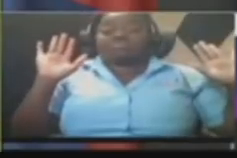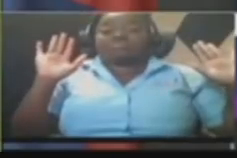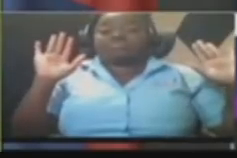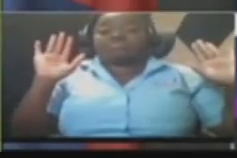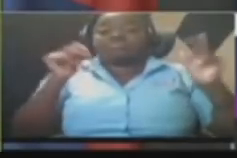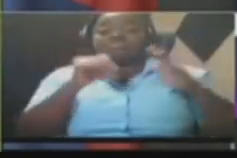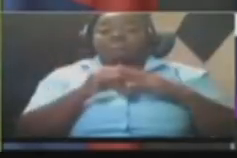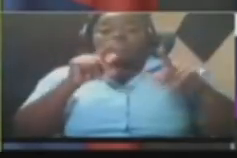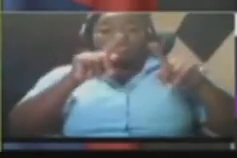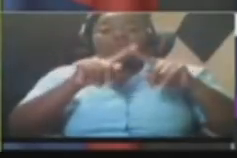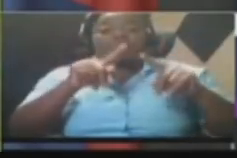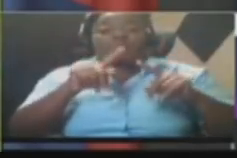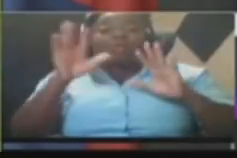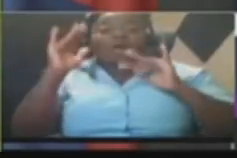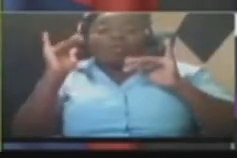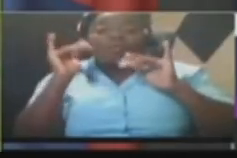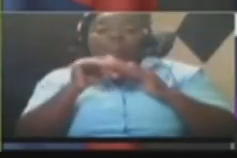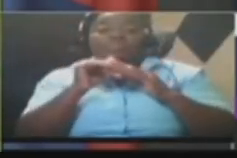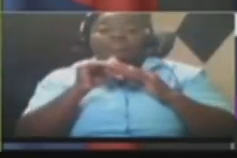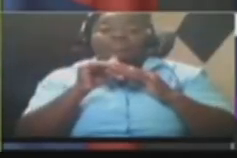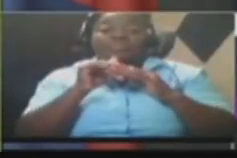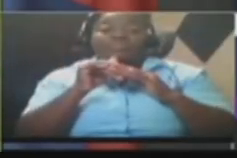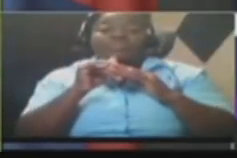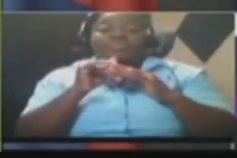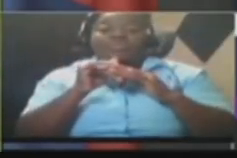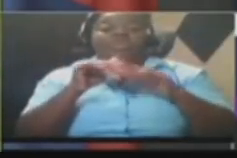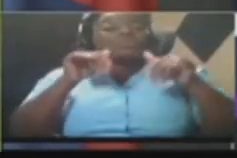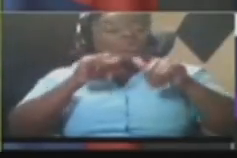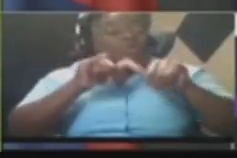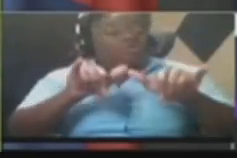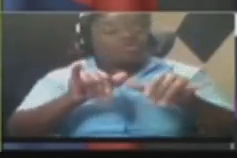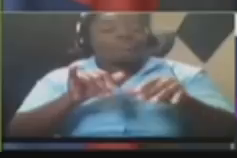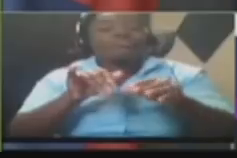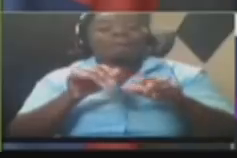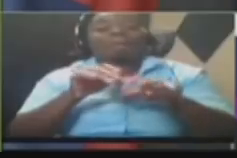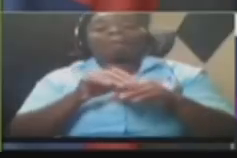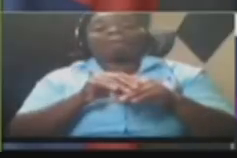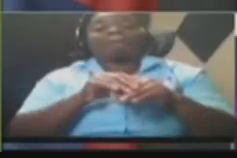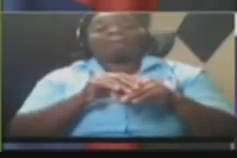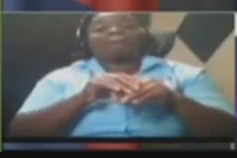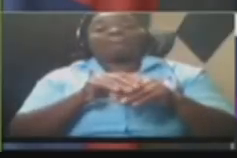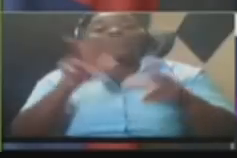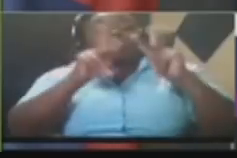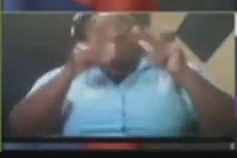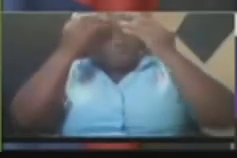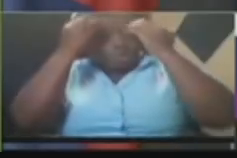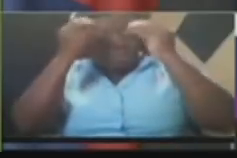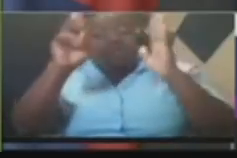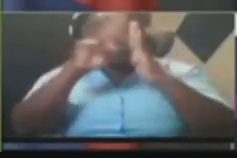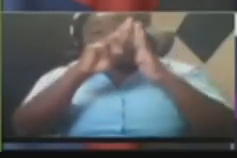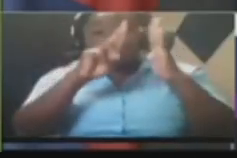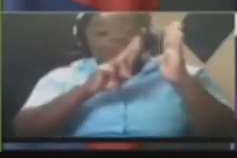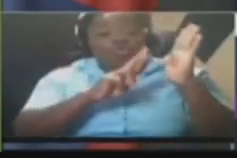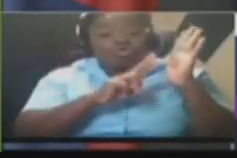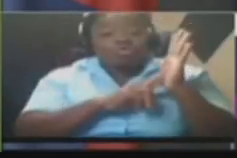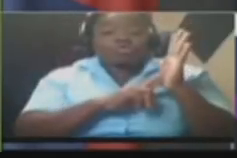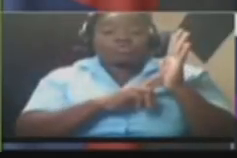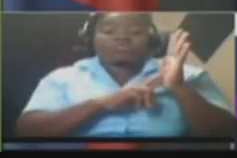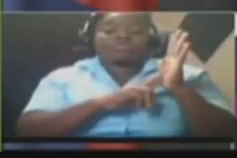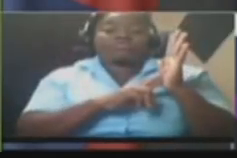But I expect that it will go smoothly, and that includes the law enforcement as well.